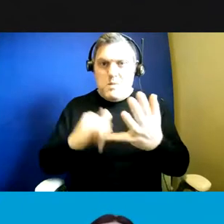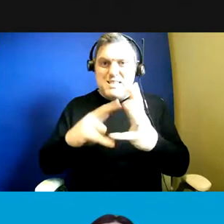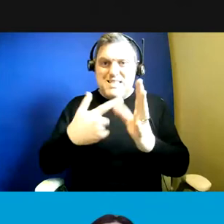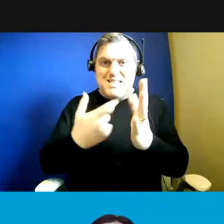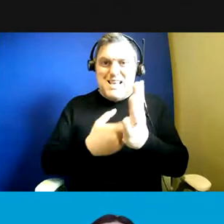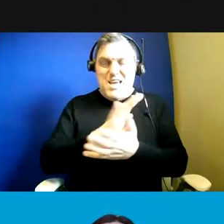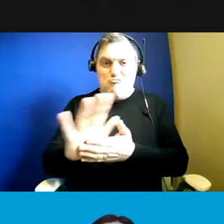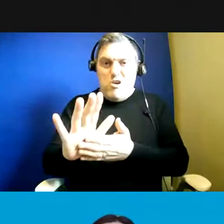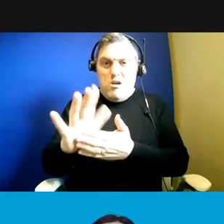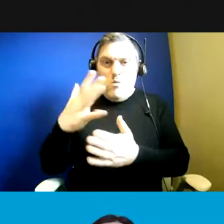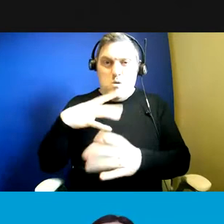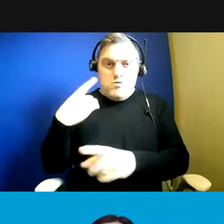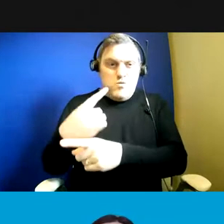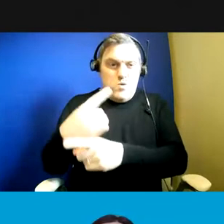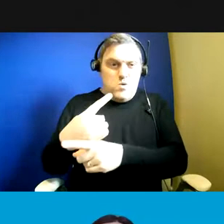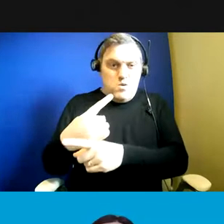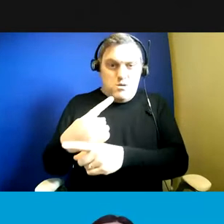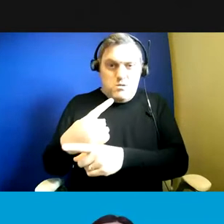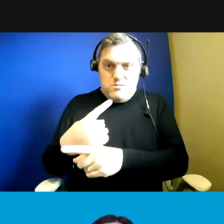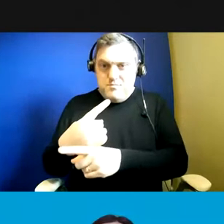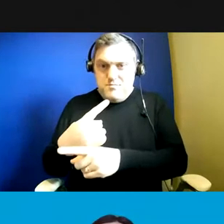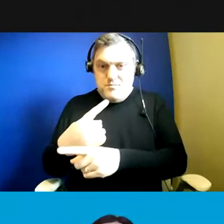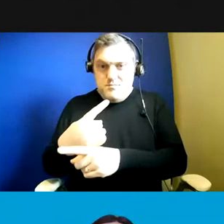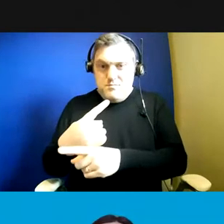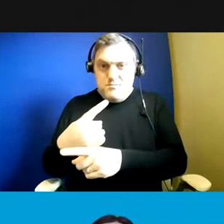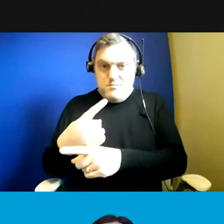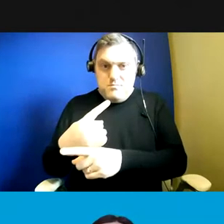Sarah wants to come in.